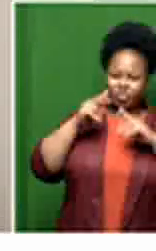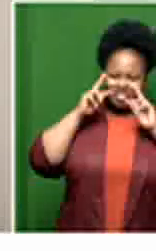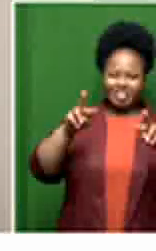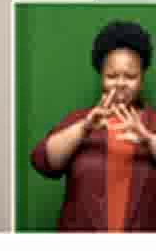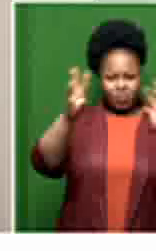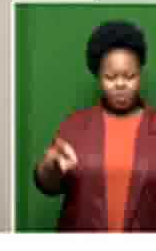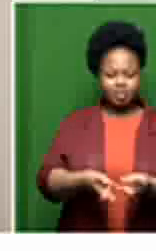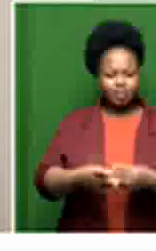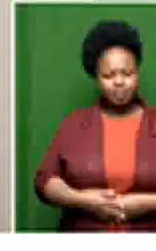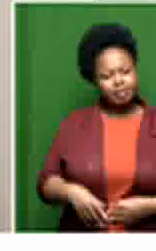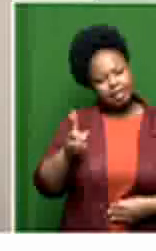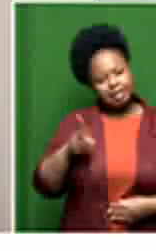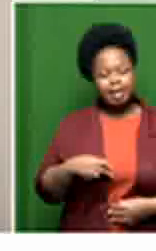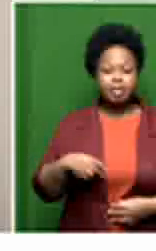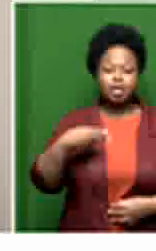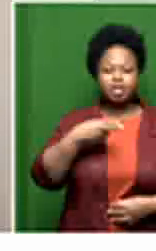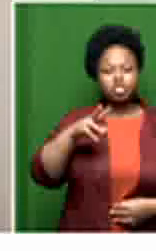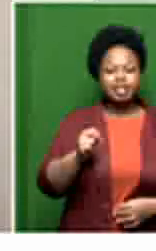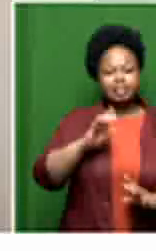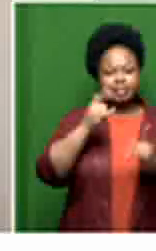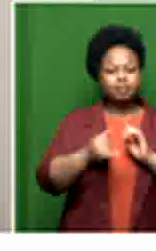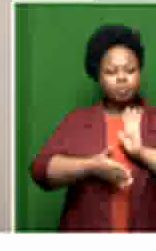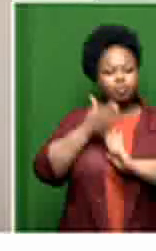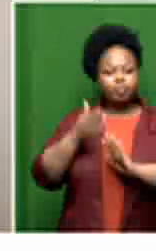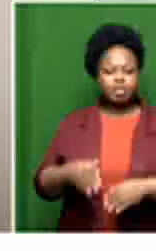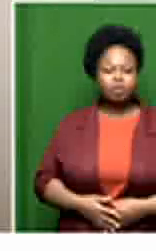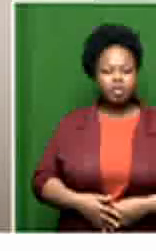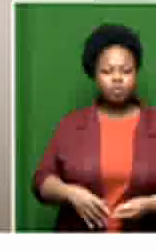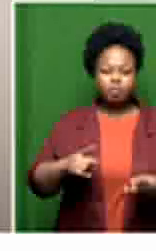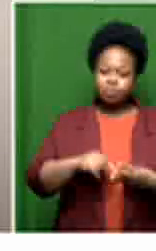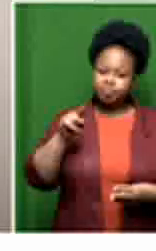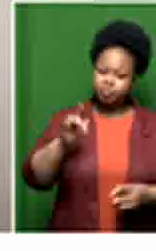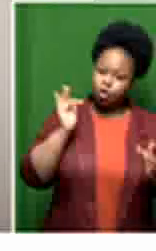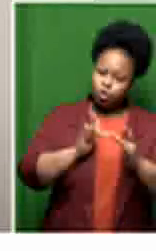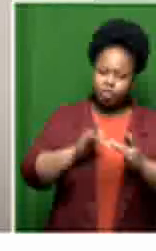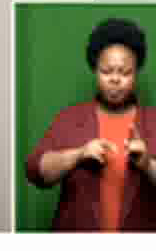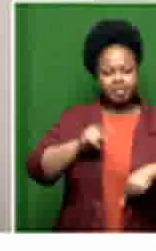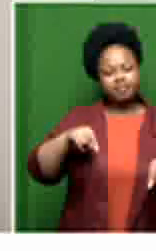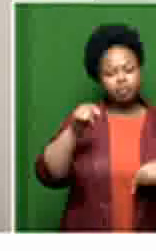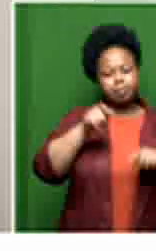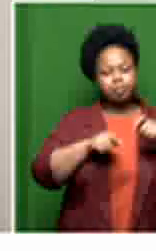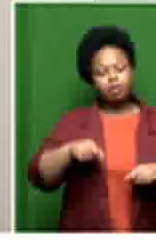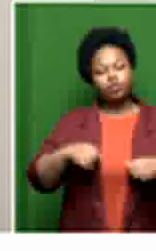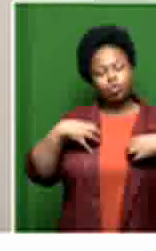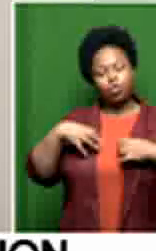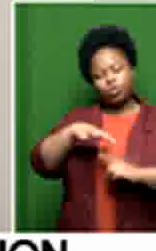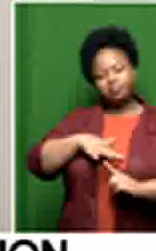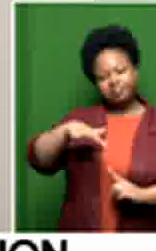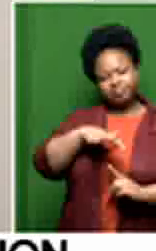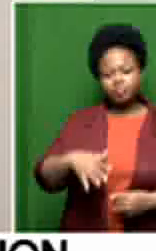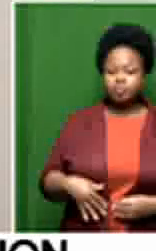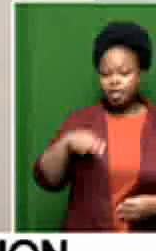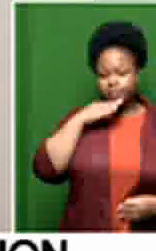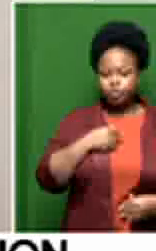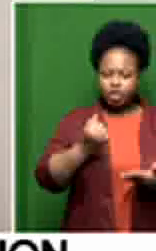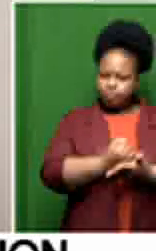world. And also, CitiPages connects you to all the people from your area. It means